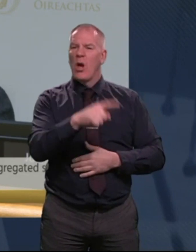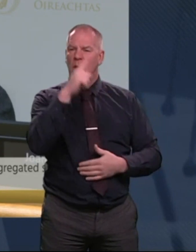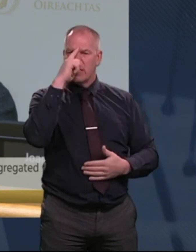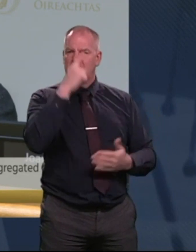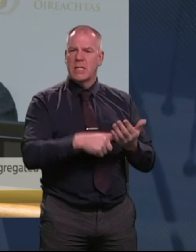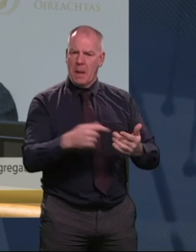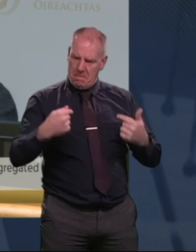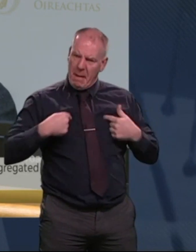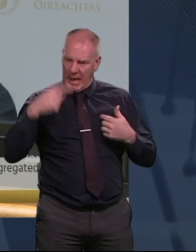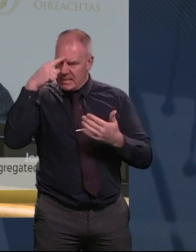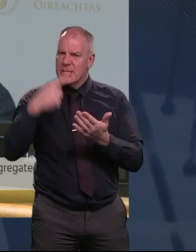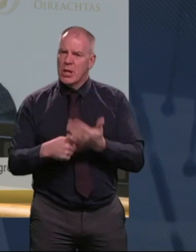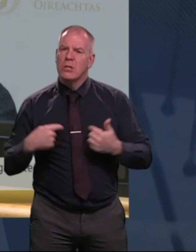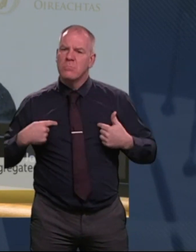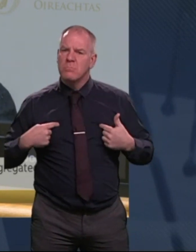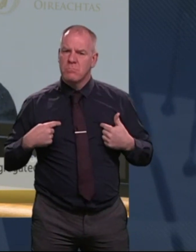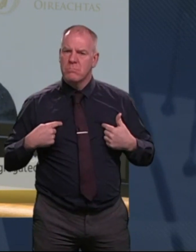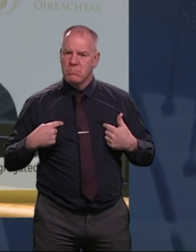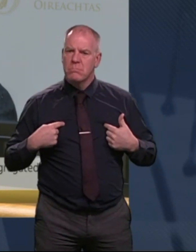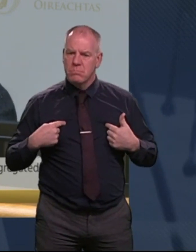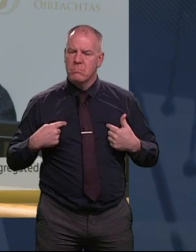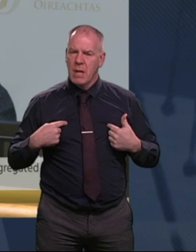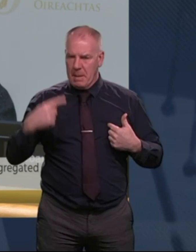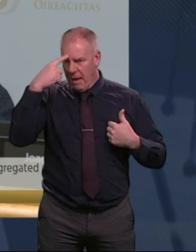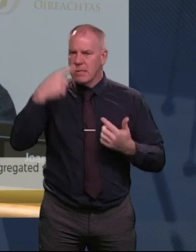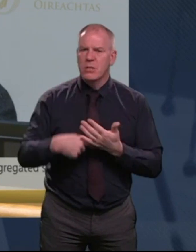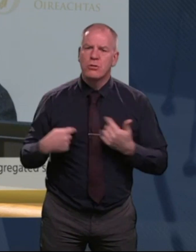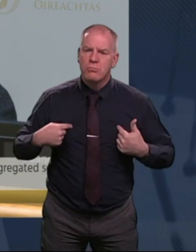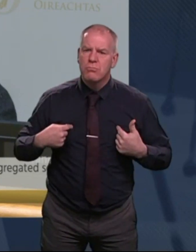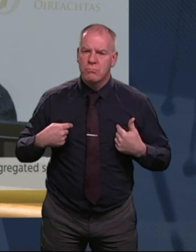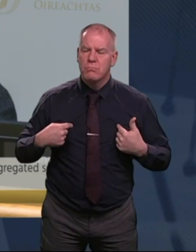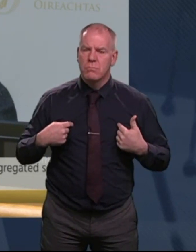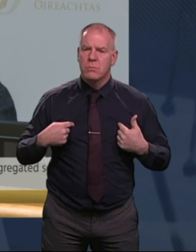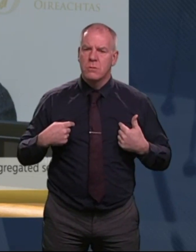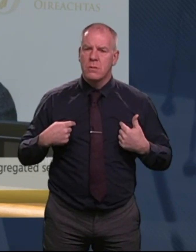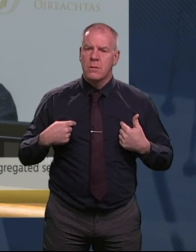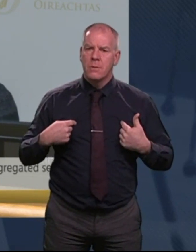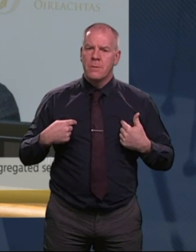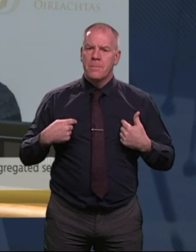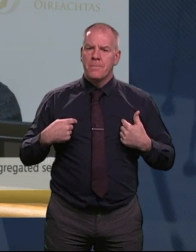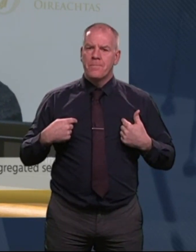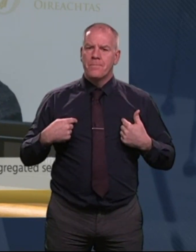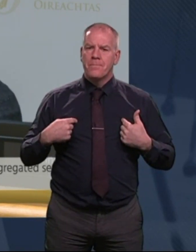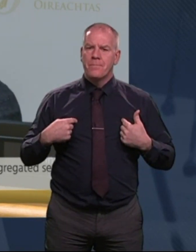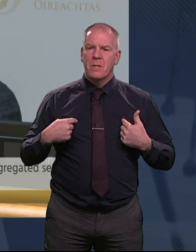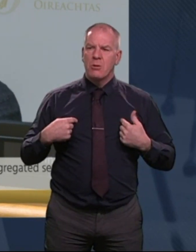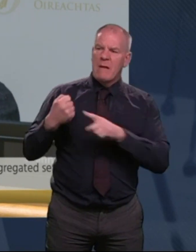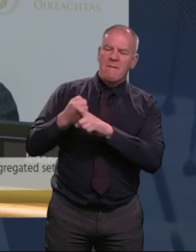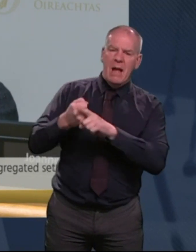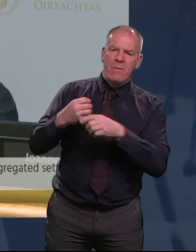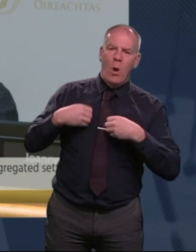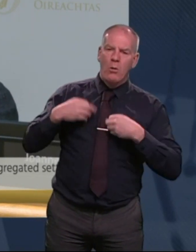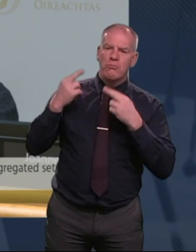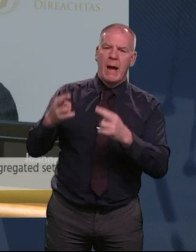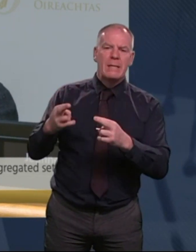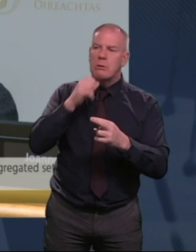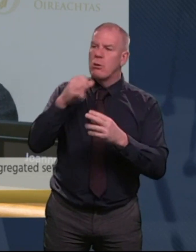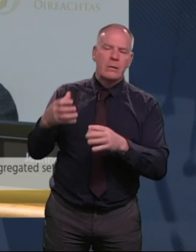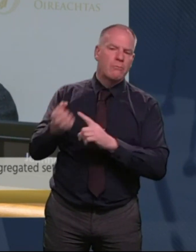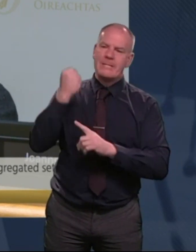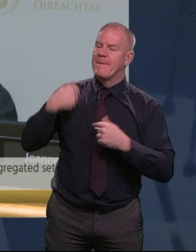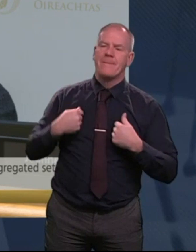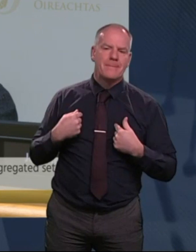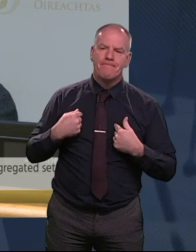It was my choice at the end of the day to do it. And then if you don't fight for your rights, you don't get